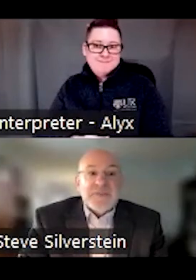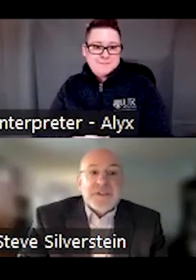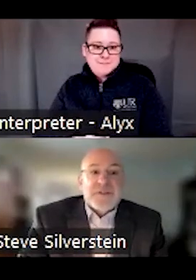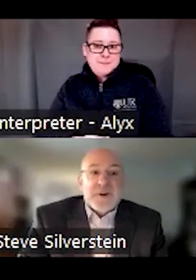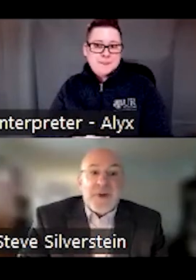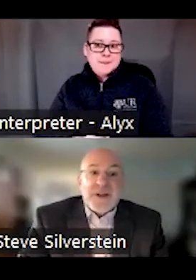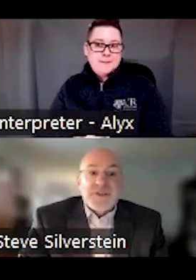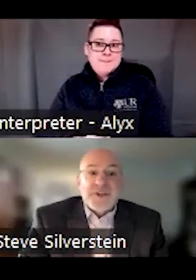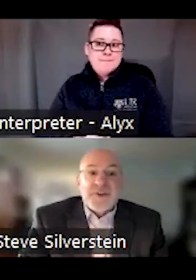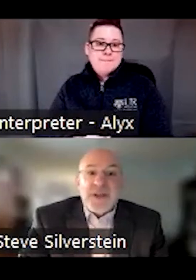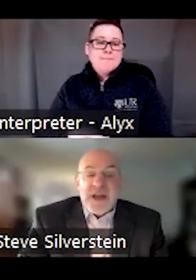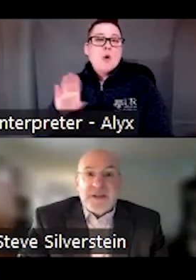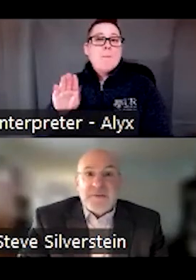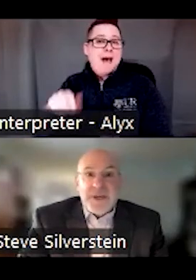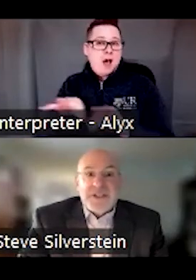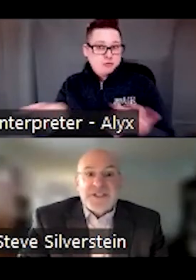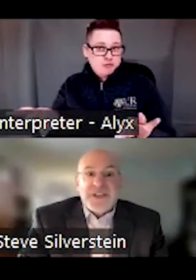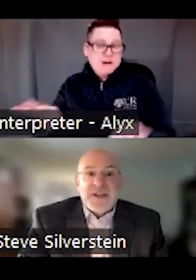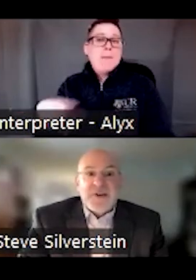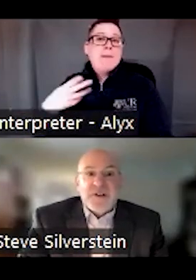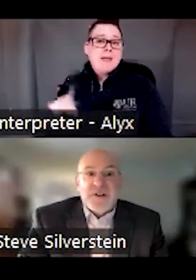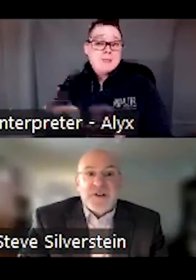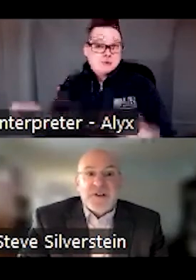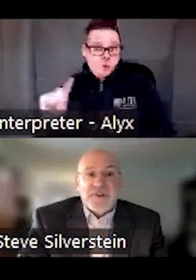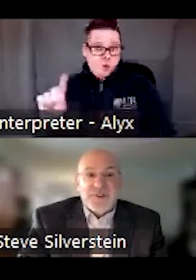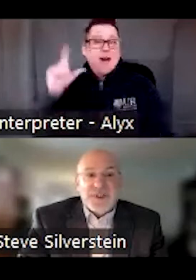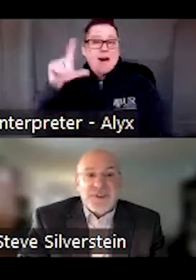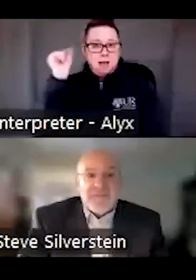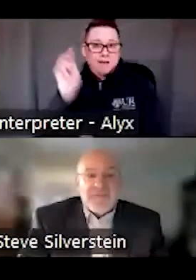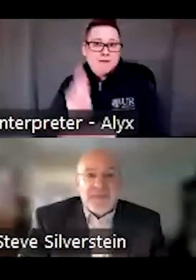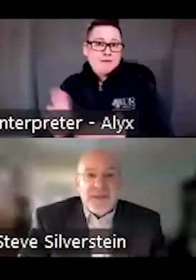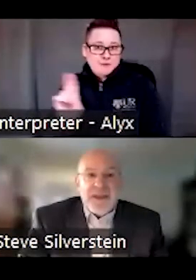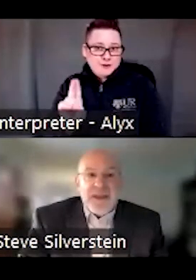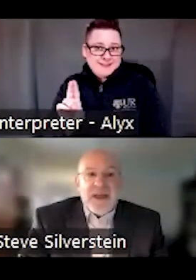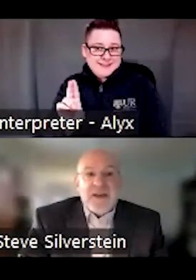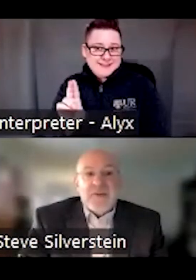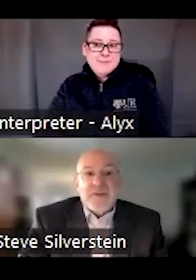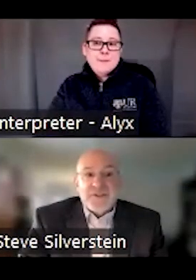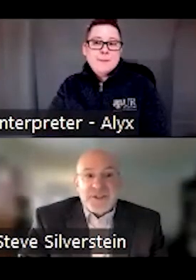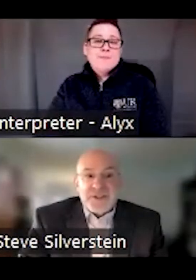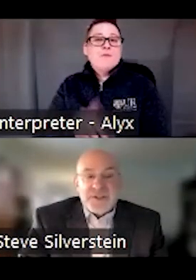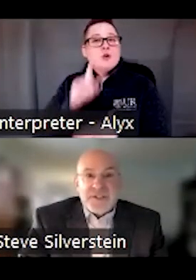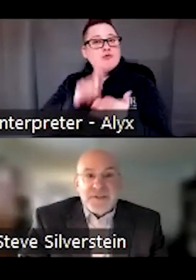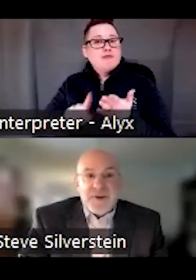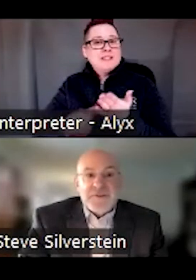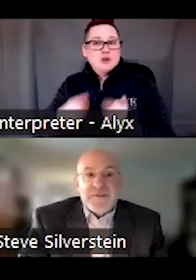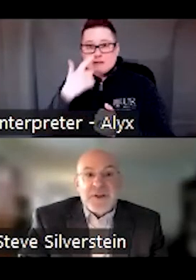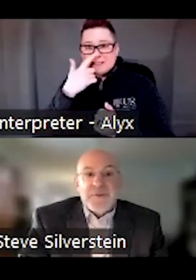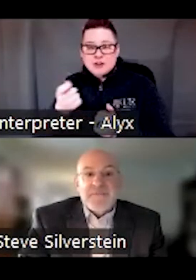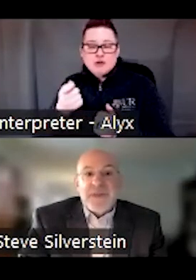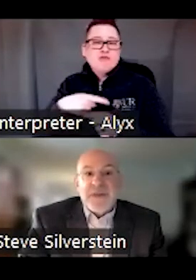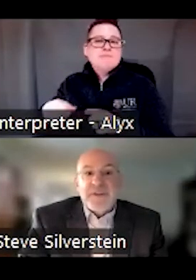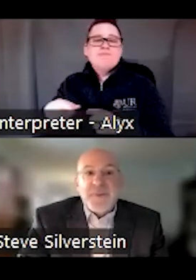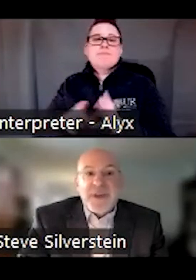Aileen received her bachelor's degree and Ph.D. at Gallaudet University. And her research interests involve